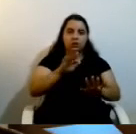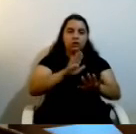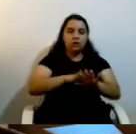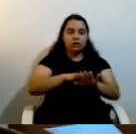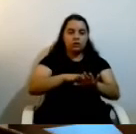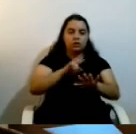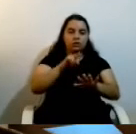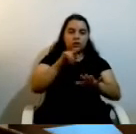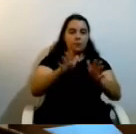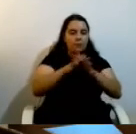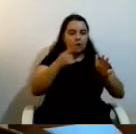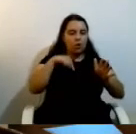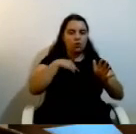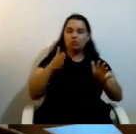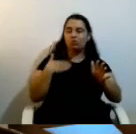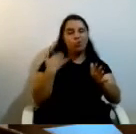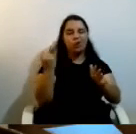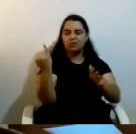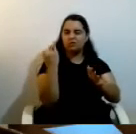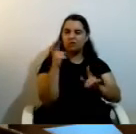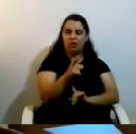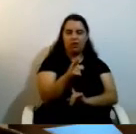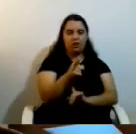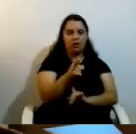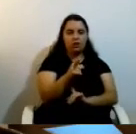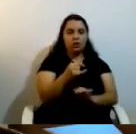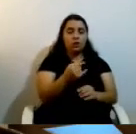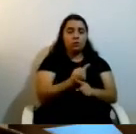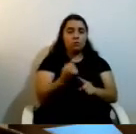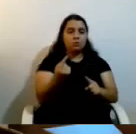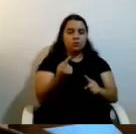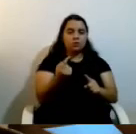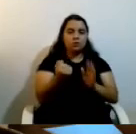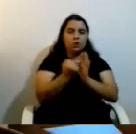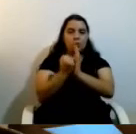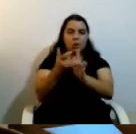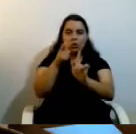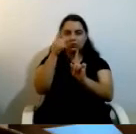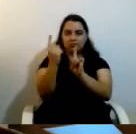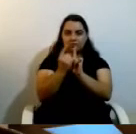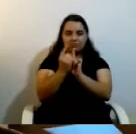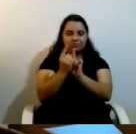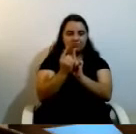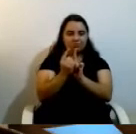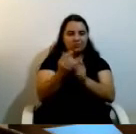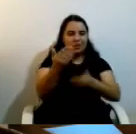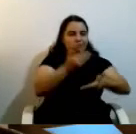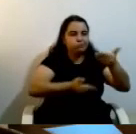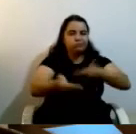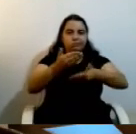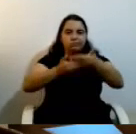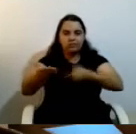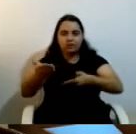Sharing our assistance turns our homes into mobile institutions and